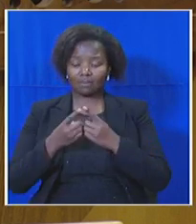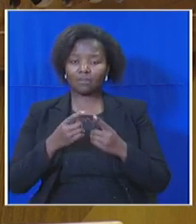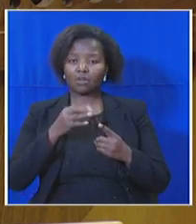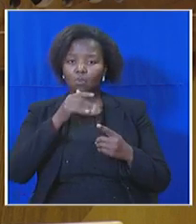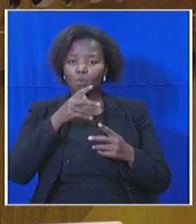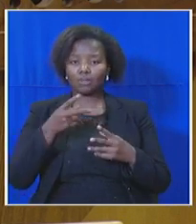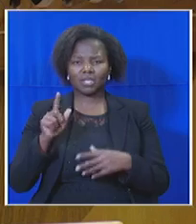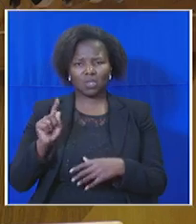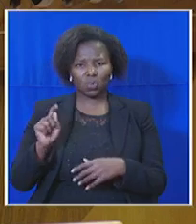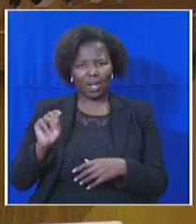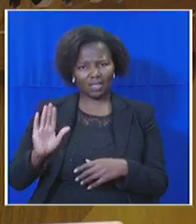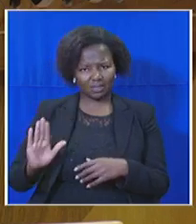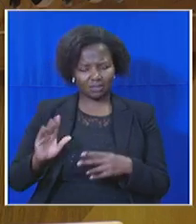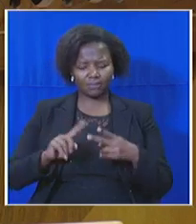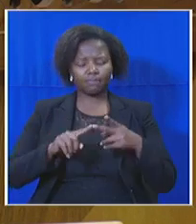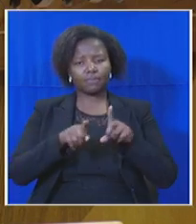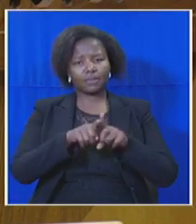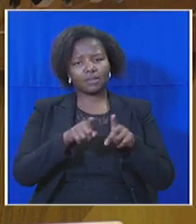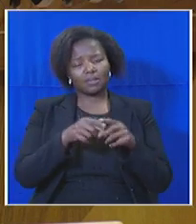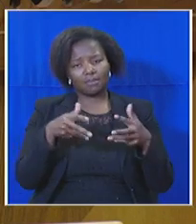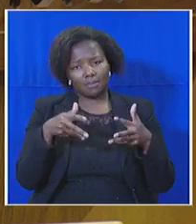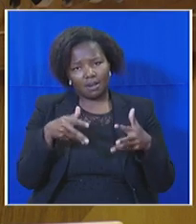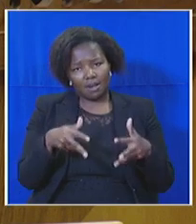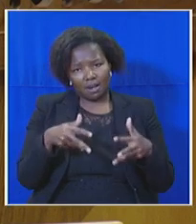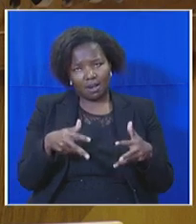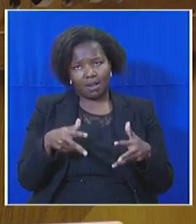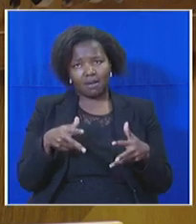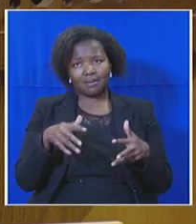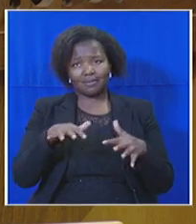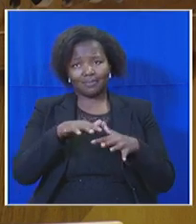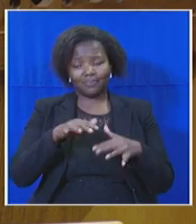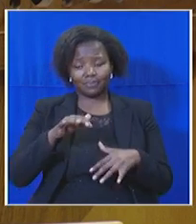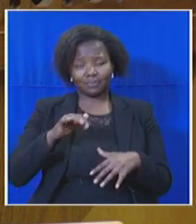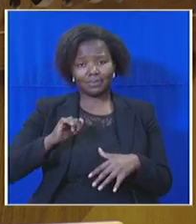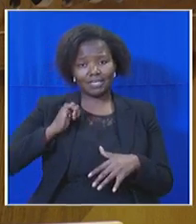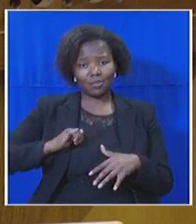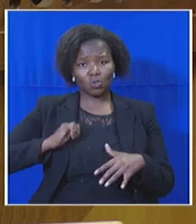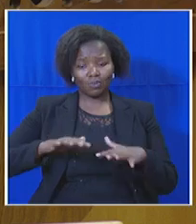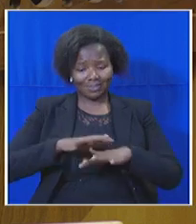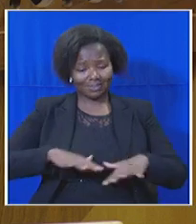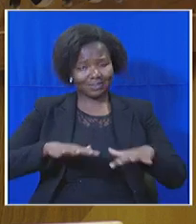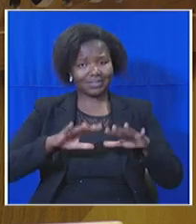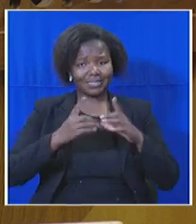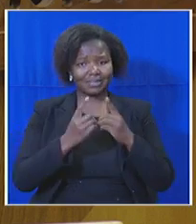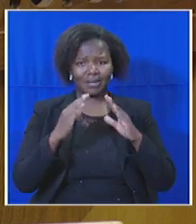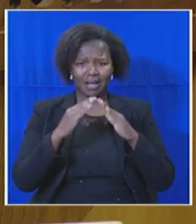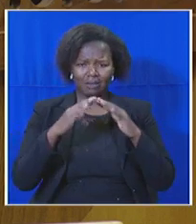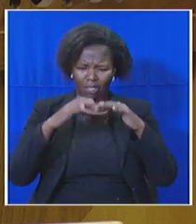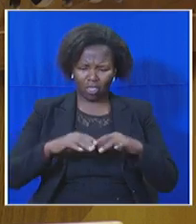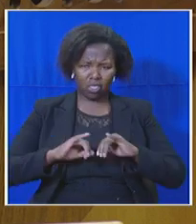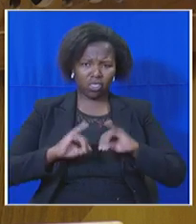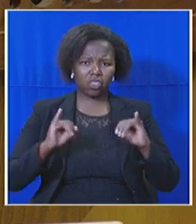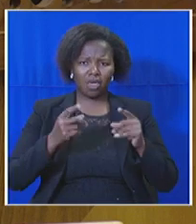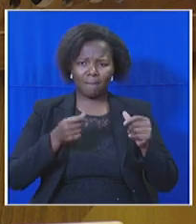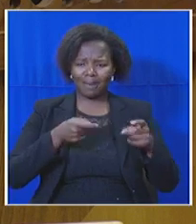Sanitation also now has to take over the role of the very dysfunctional Department of Human Settlements in terms of financial management.